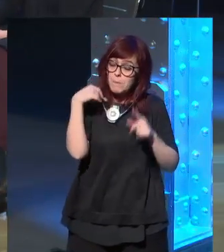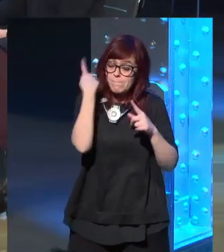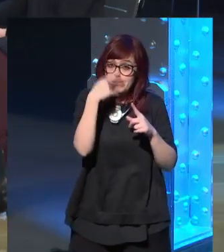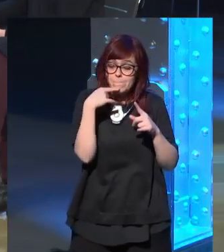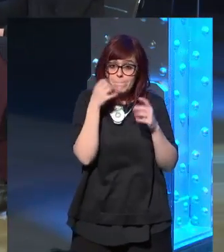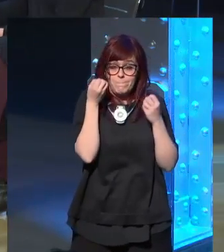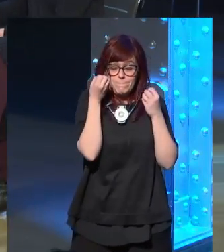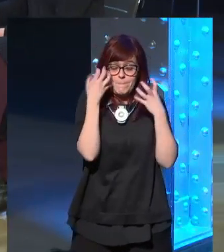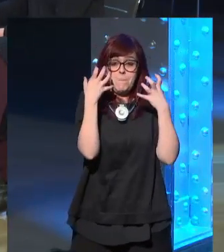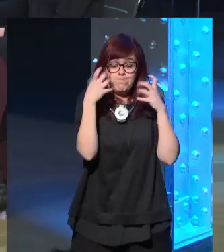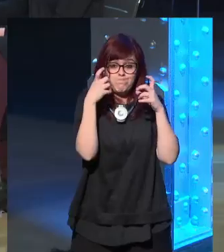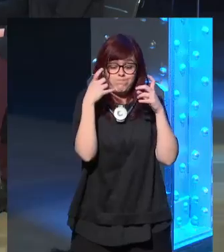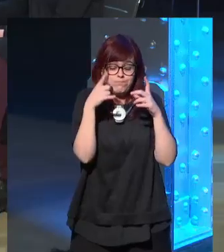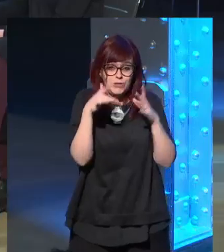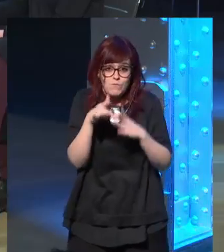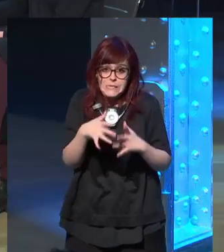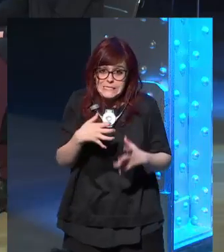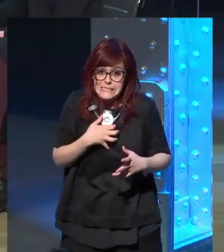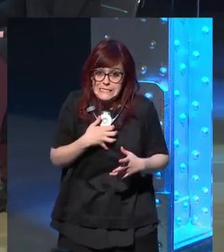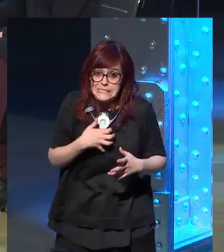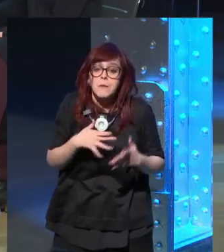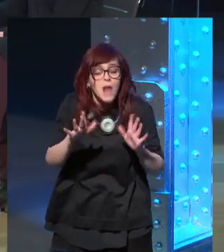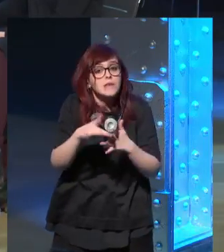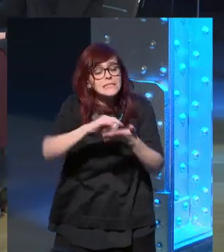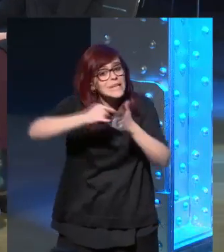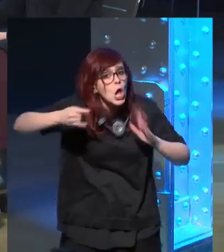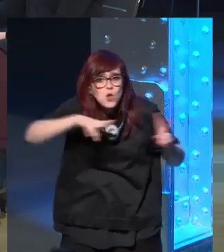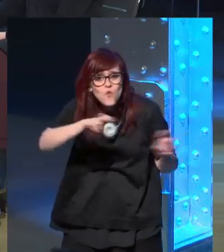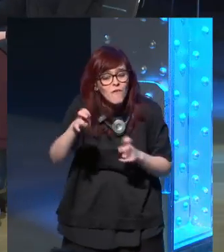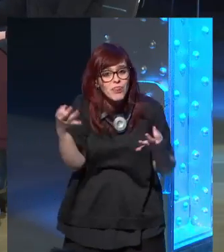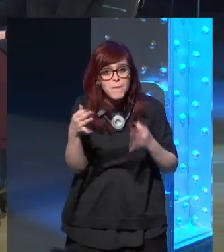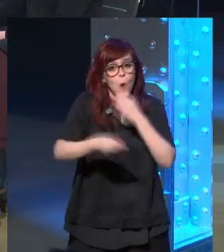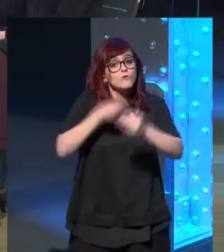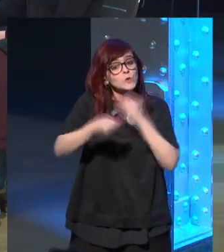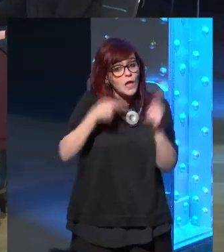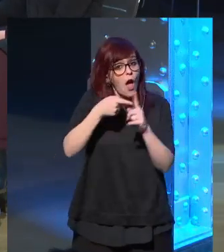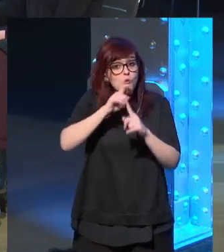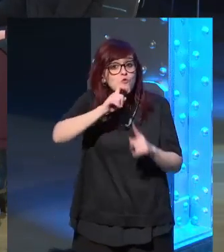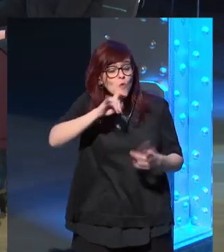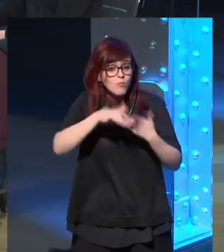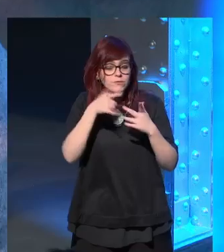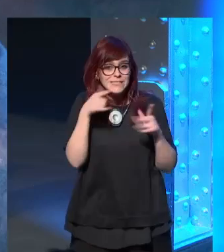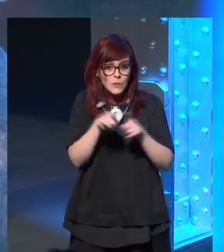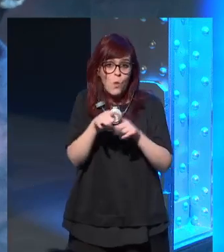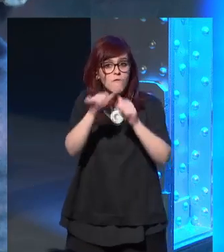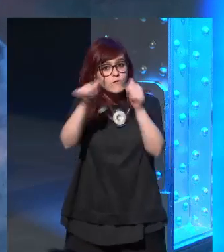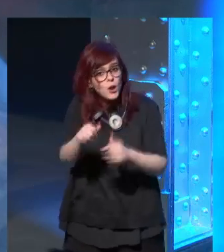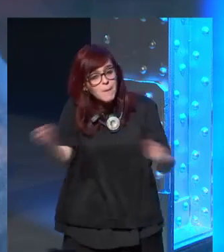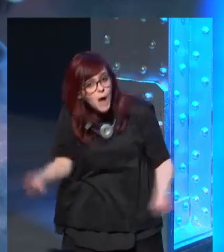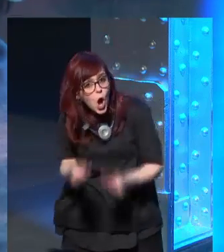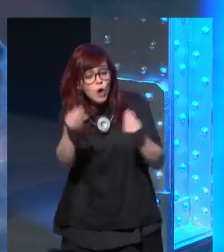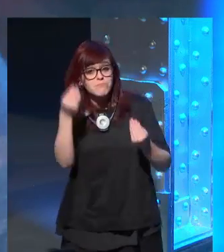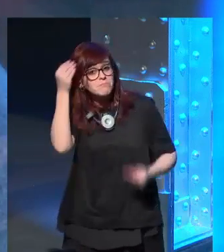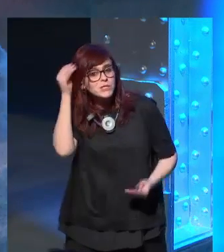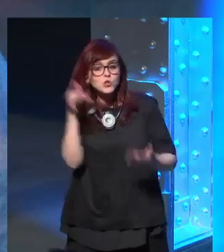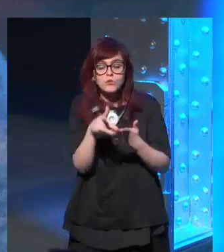think it's interesting. It's a new technology to us, and we still need to figure out how do we use this technology, I think, in a better way. And of course, we shouldn't abandon